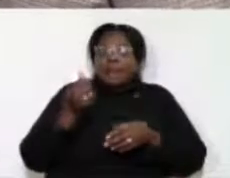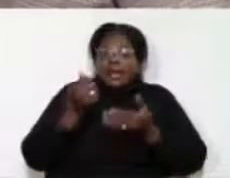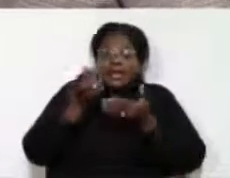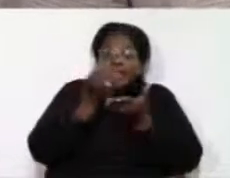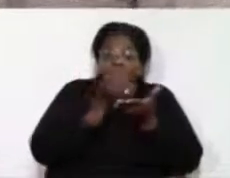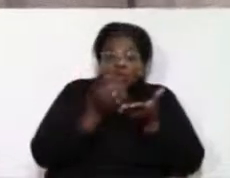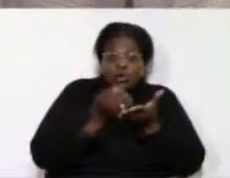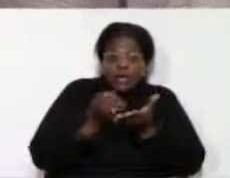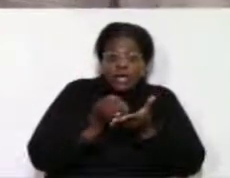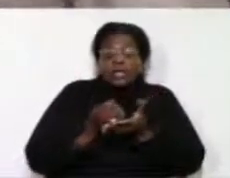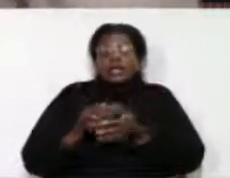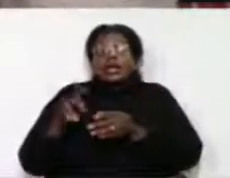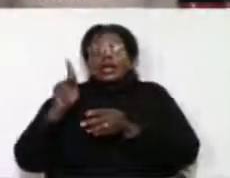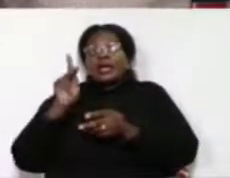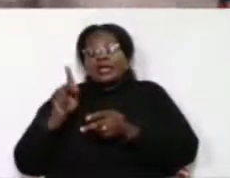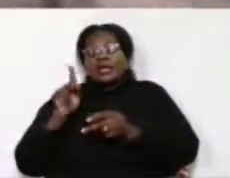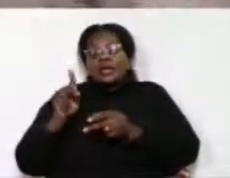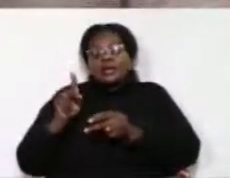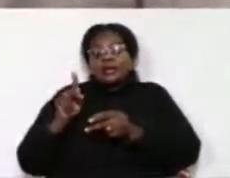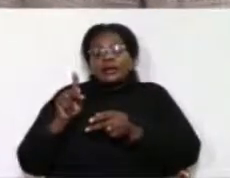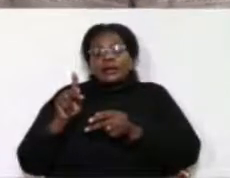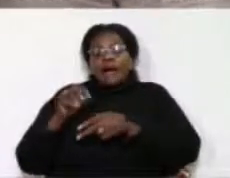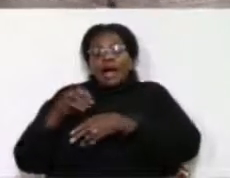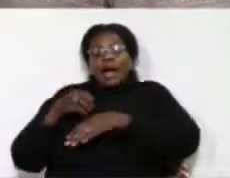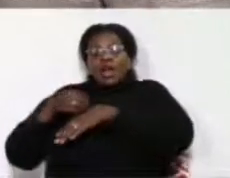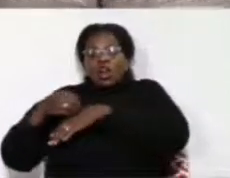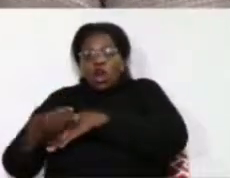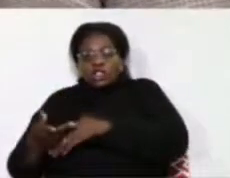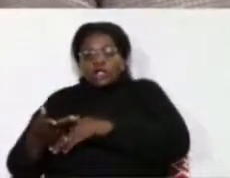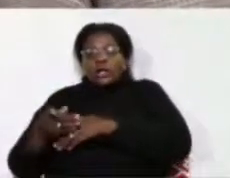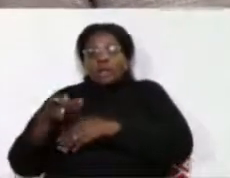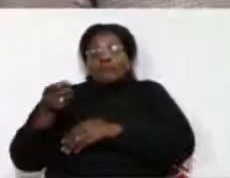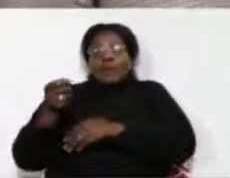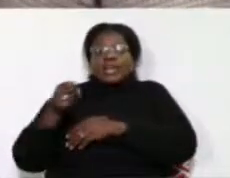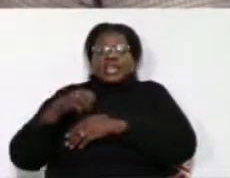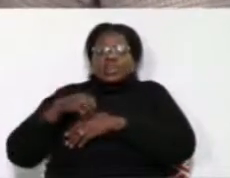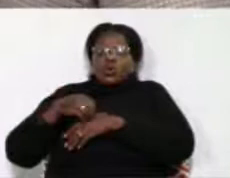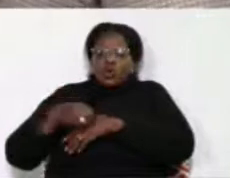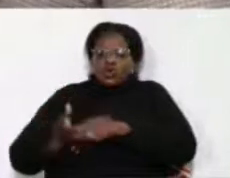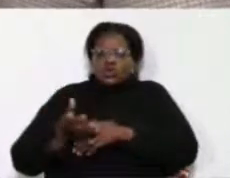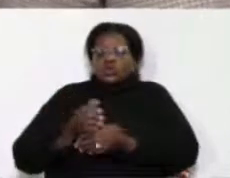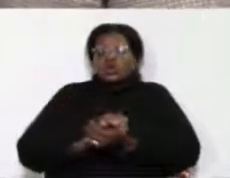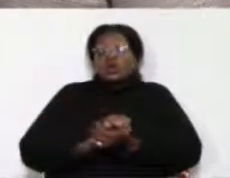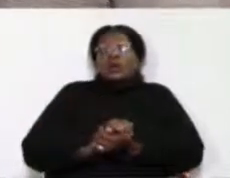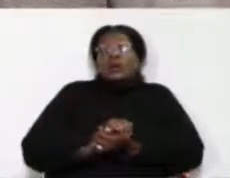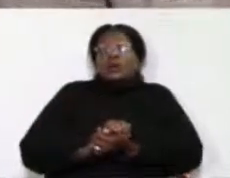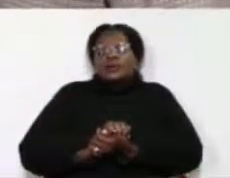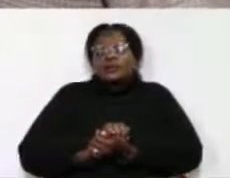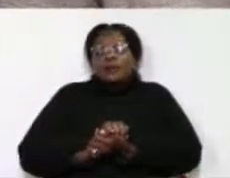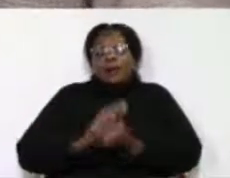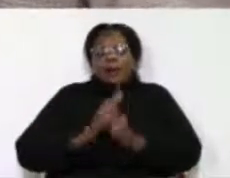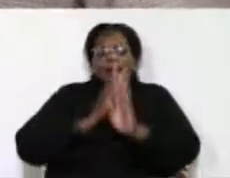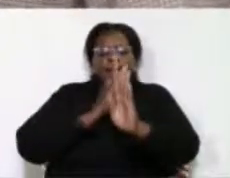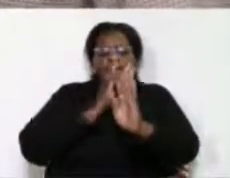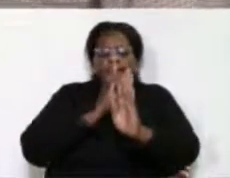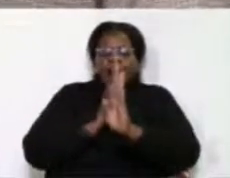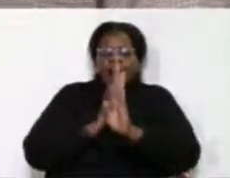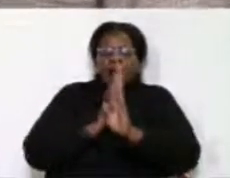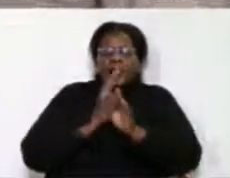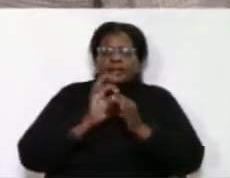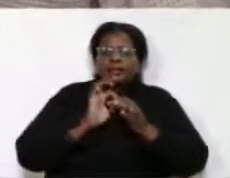$200,000, lucky you, in a month. Wow, that's... And the cost of revenue is a direct directly tied. So if